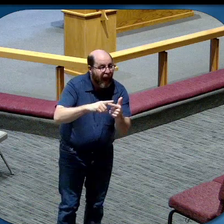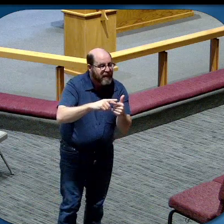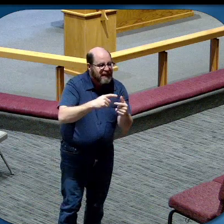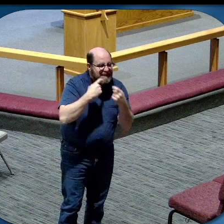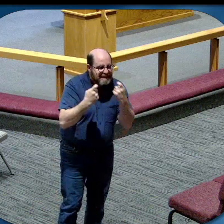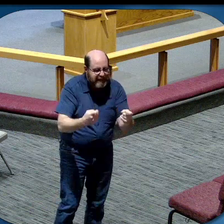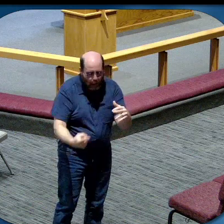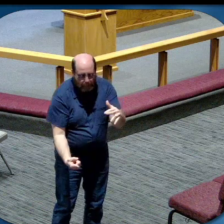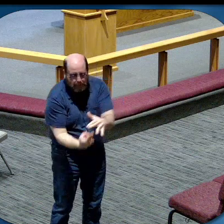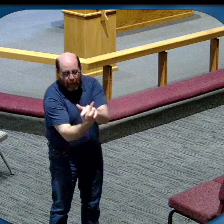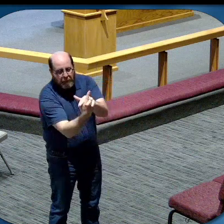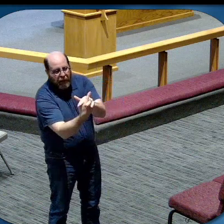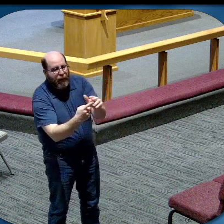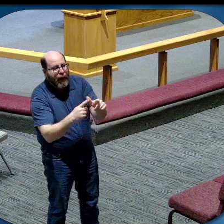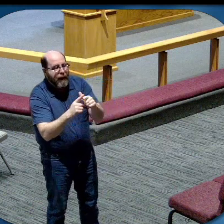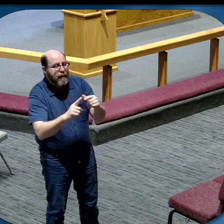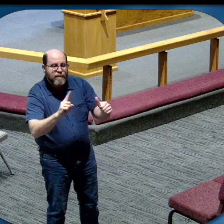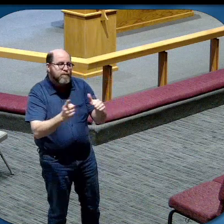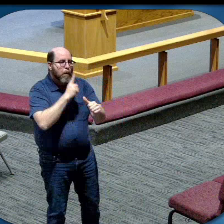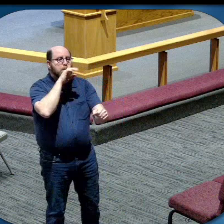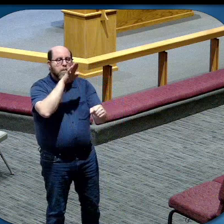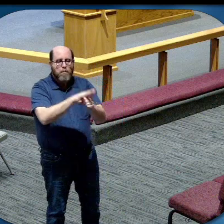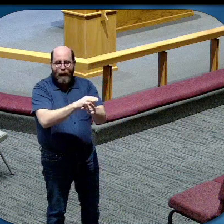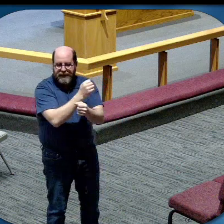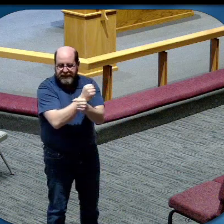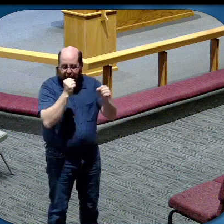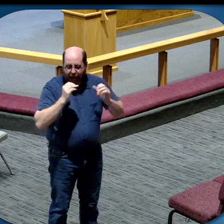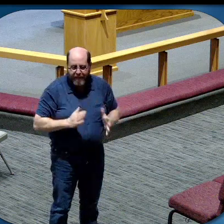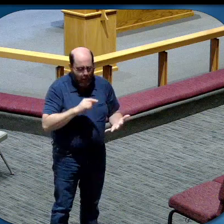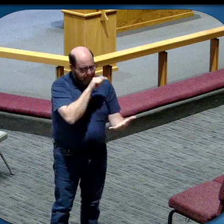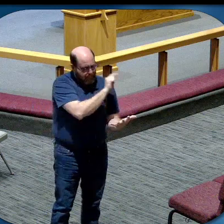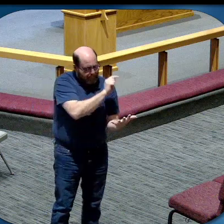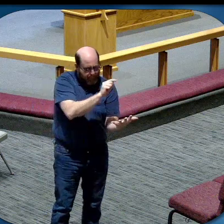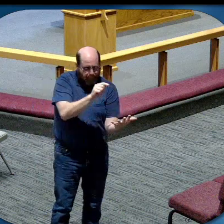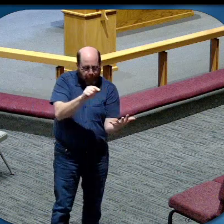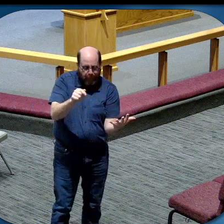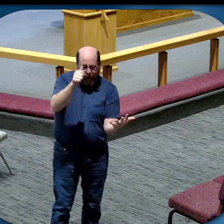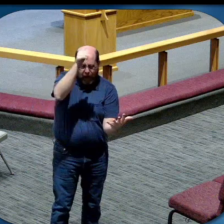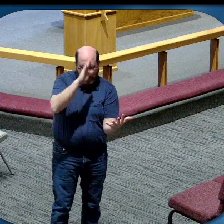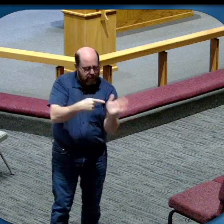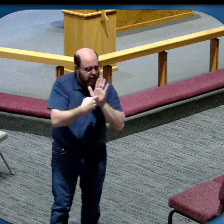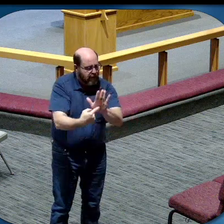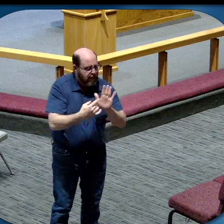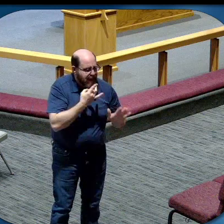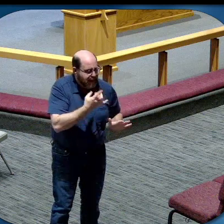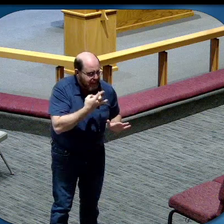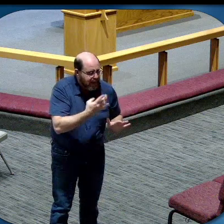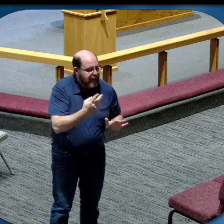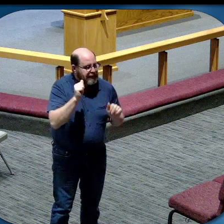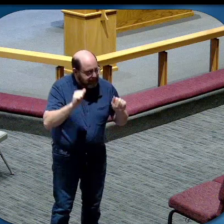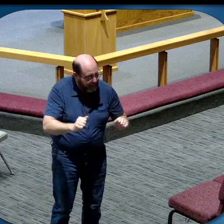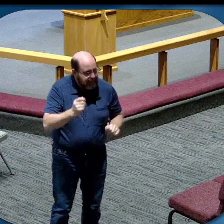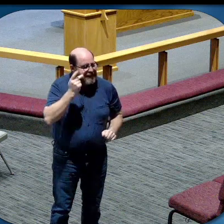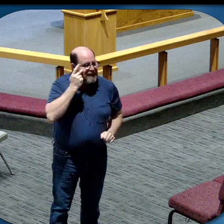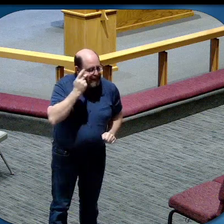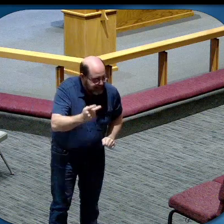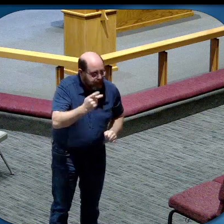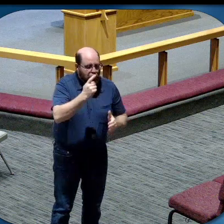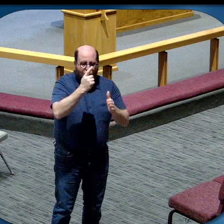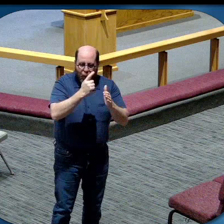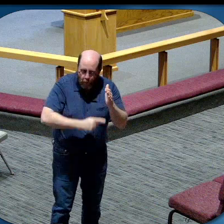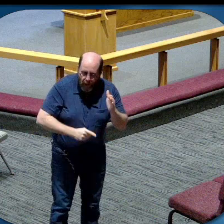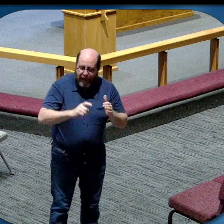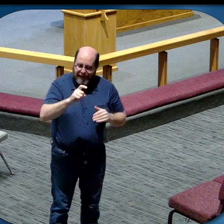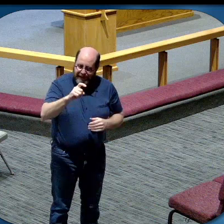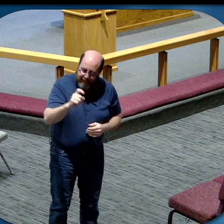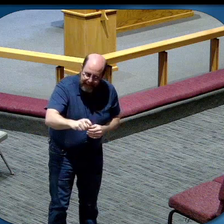the first promise of the Savior, God has shown his light and enabled his people to see and know what is